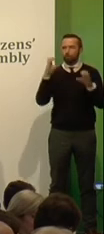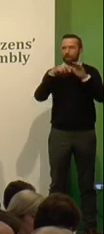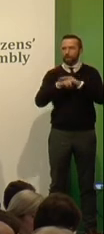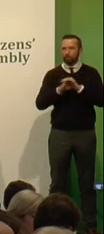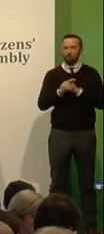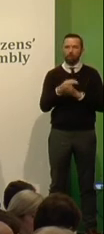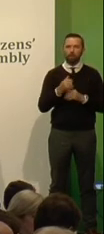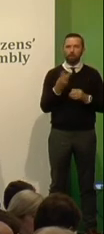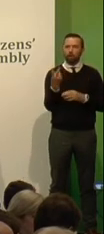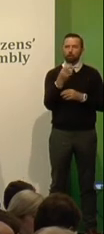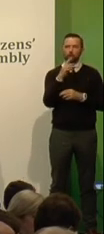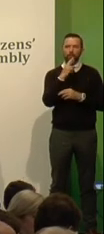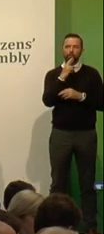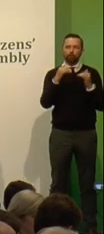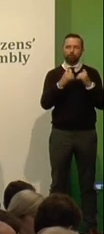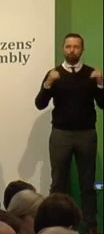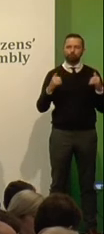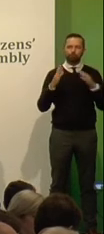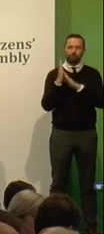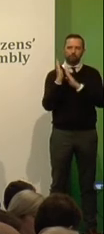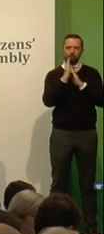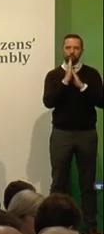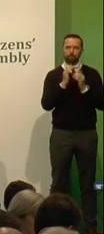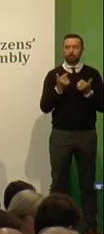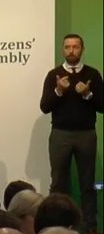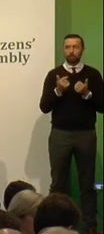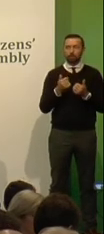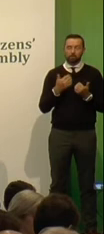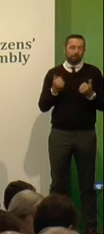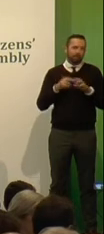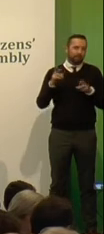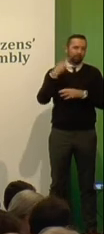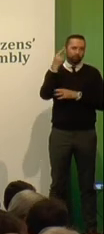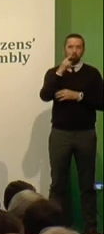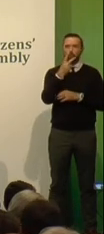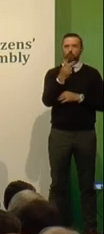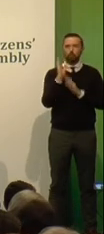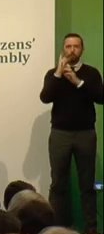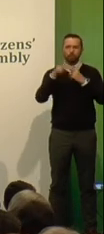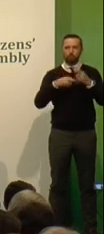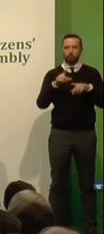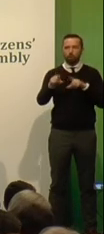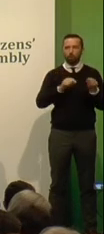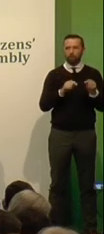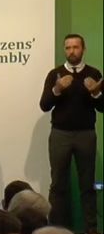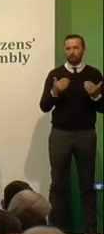for all sorts of reasons. And this is something, a new part of the scenario, the two-bedroom option.